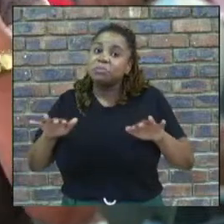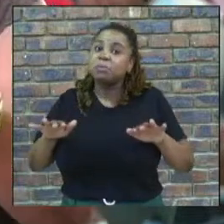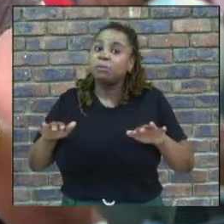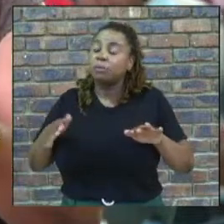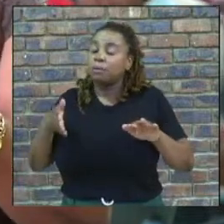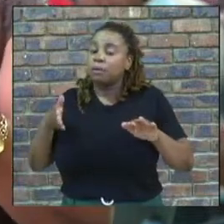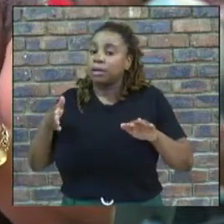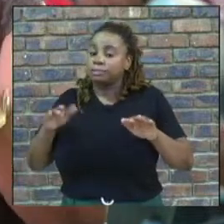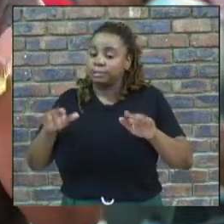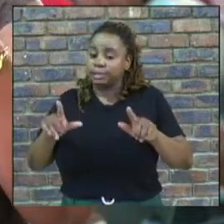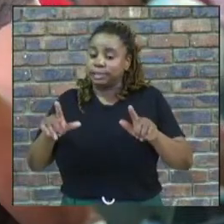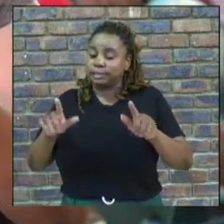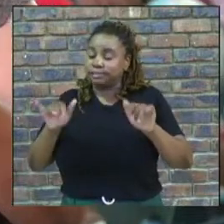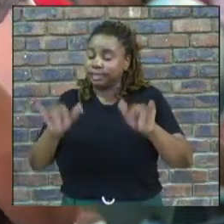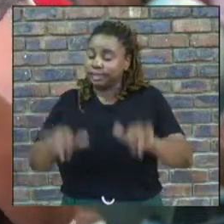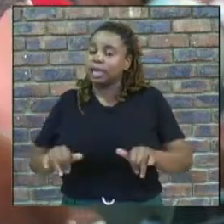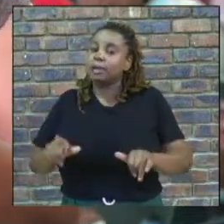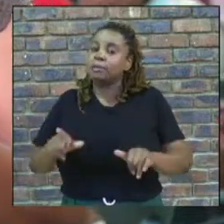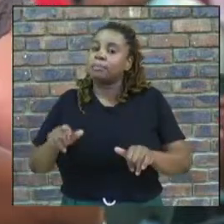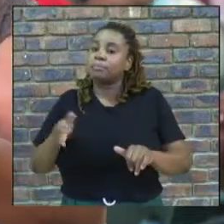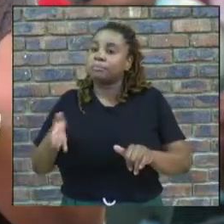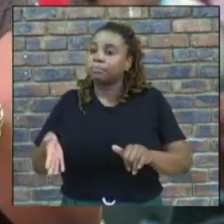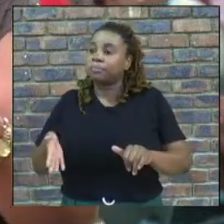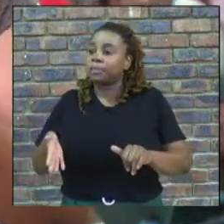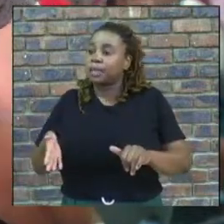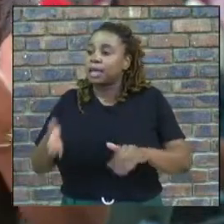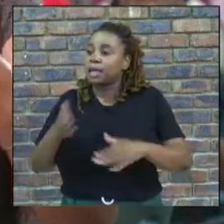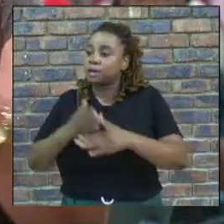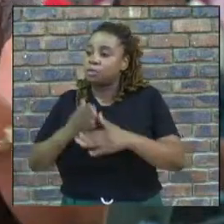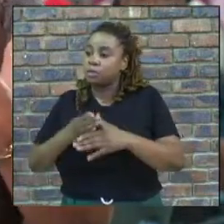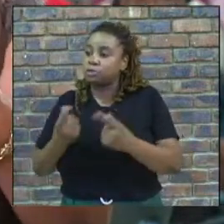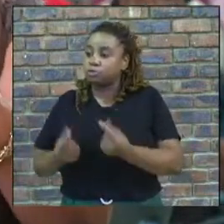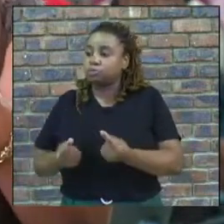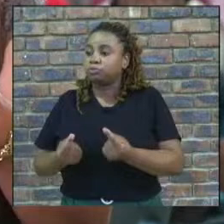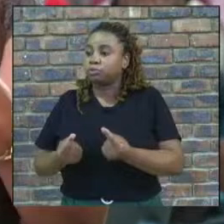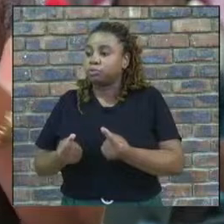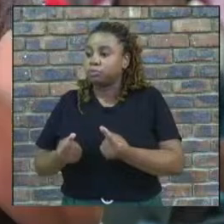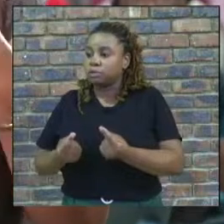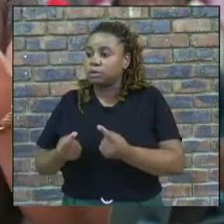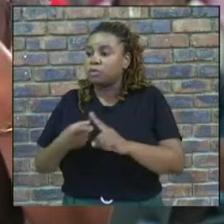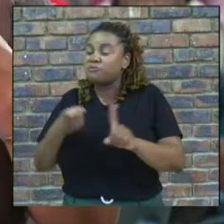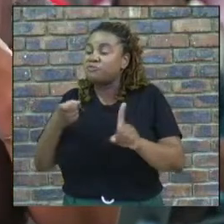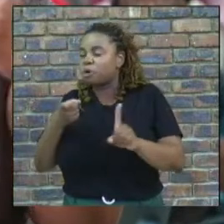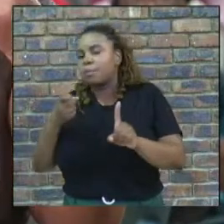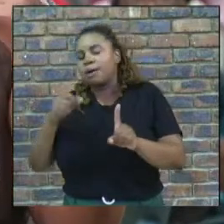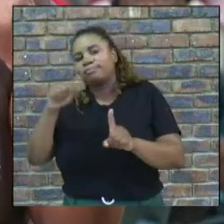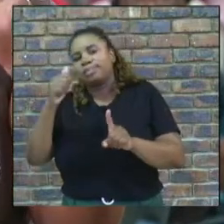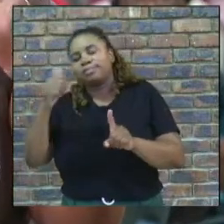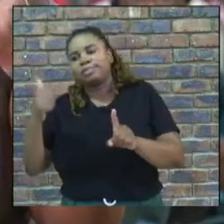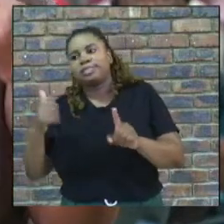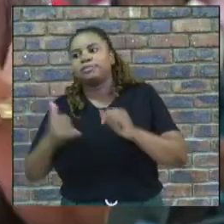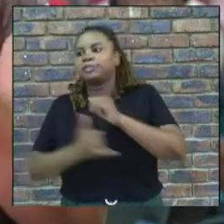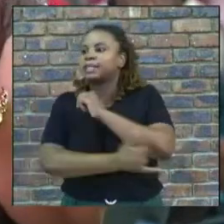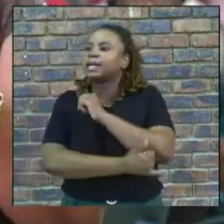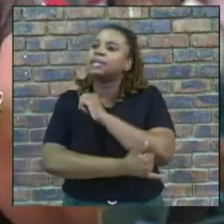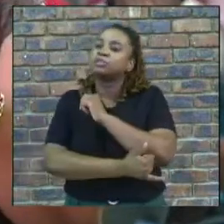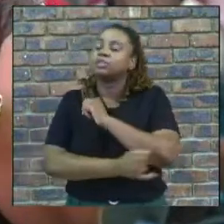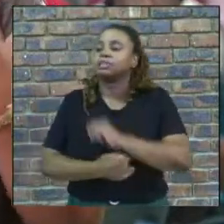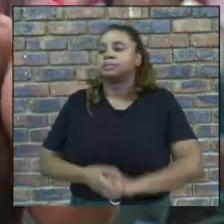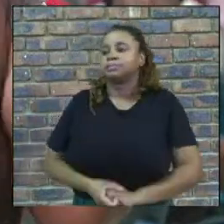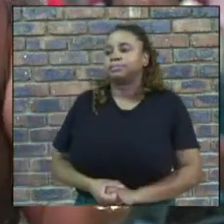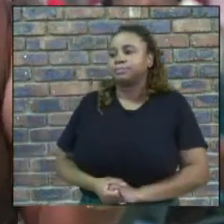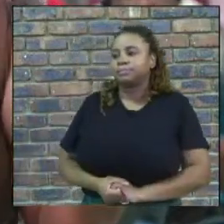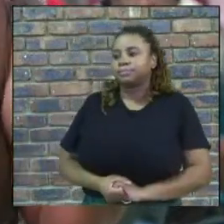then thina siyokubhizinisa kuphi because kunabantu abangahlali la but baya business eGauteng and igovernment